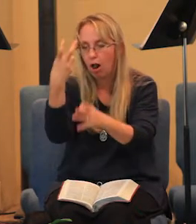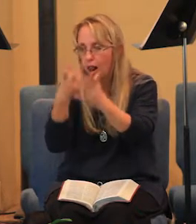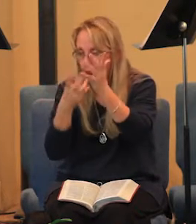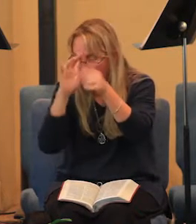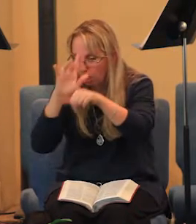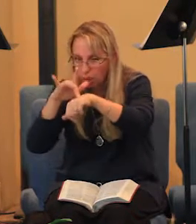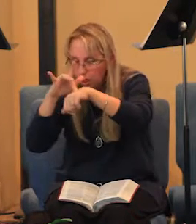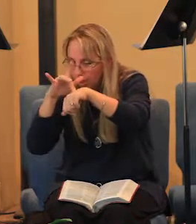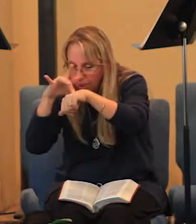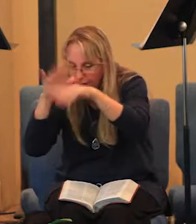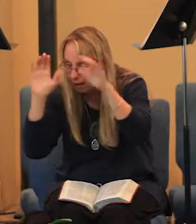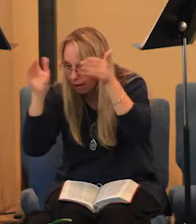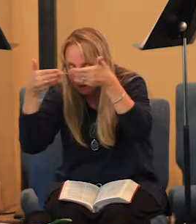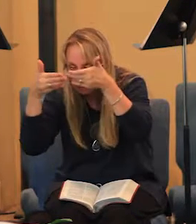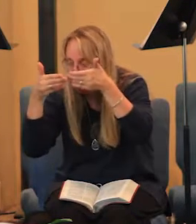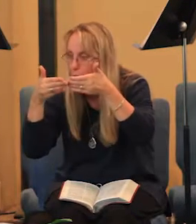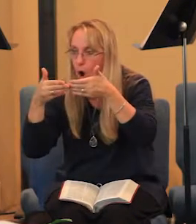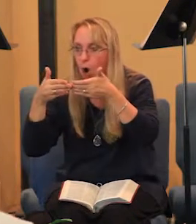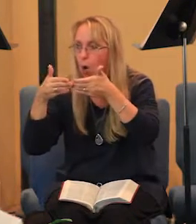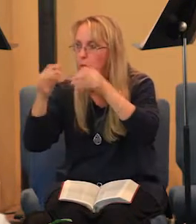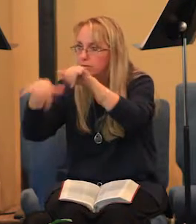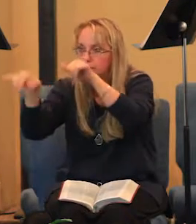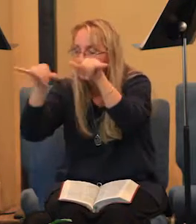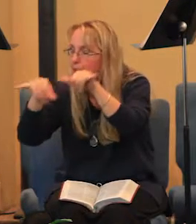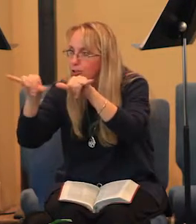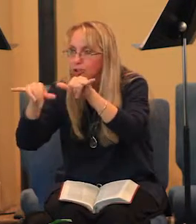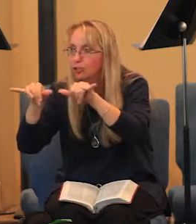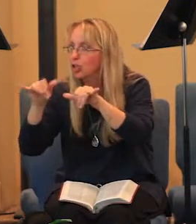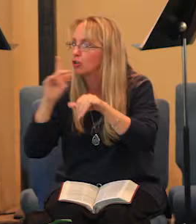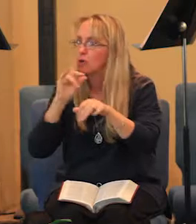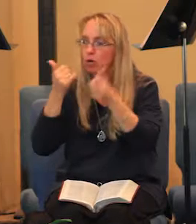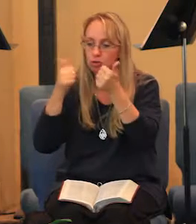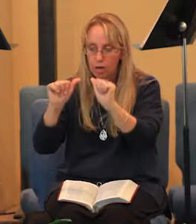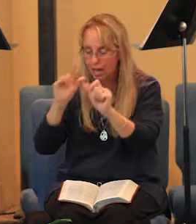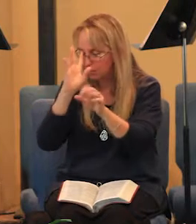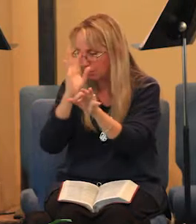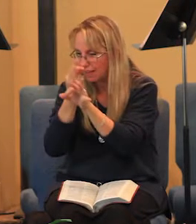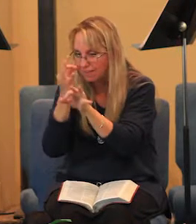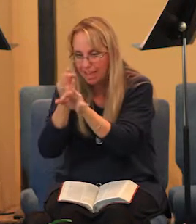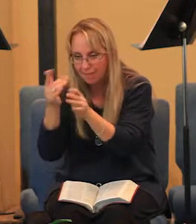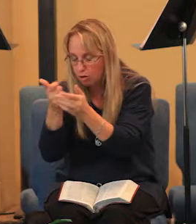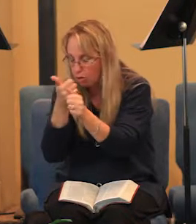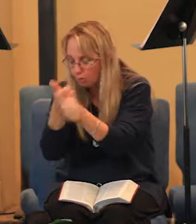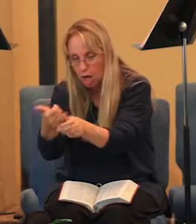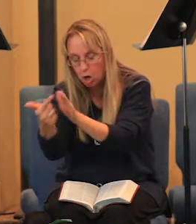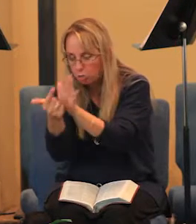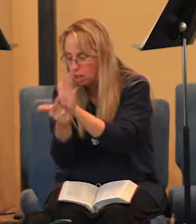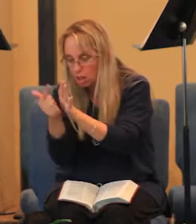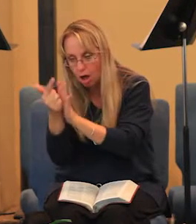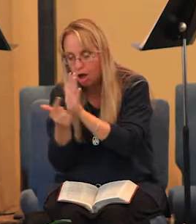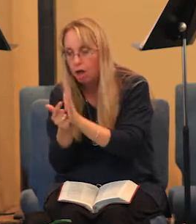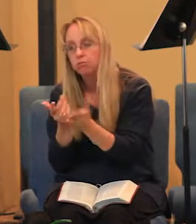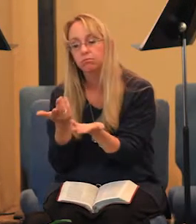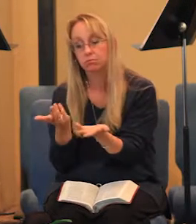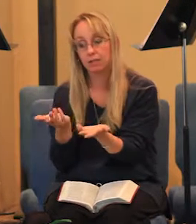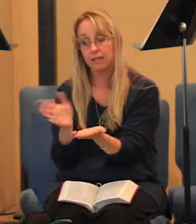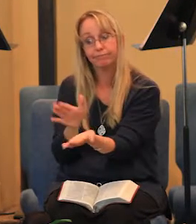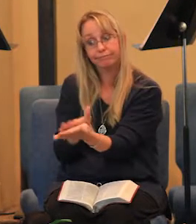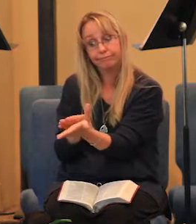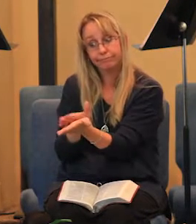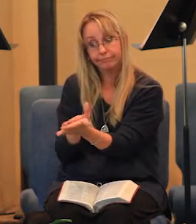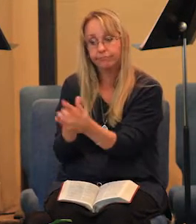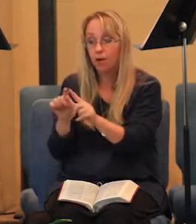own set of standards. You were trying to be faithful to the law. I applaud that, Peter would